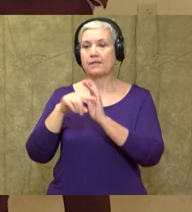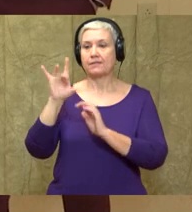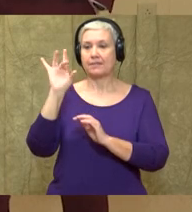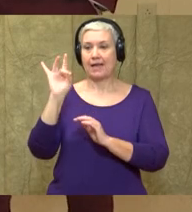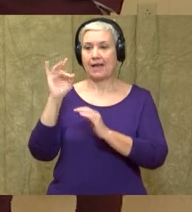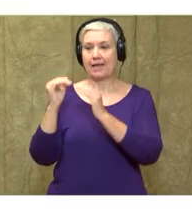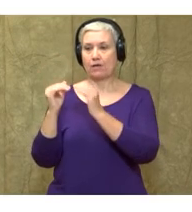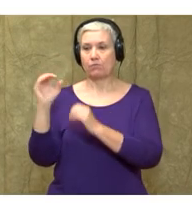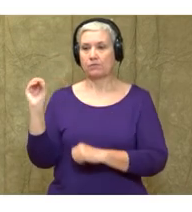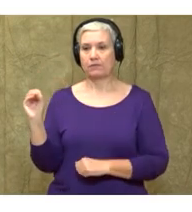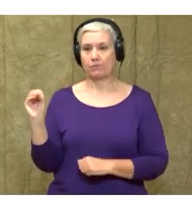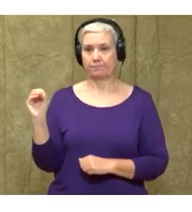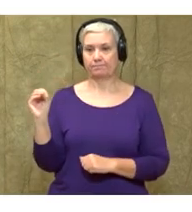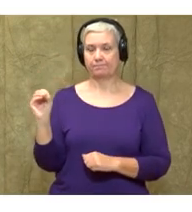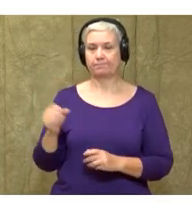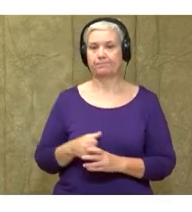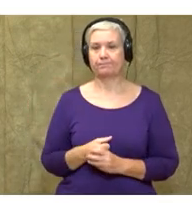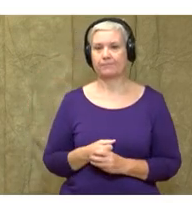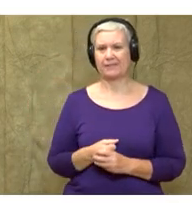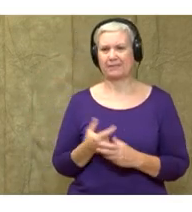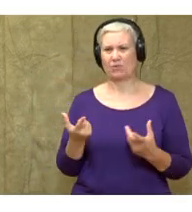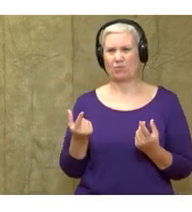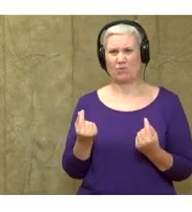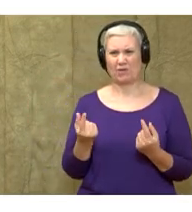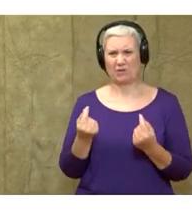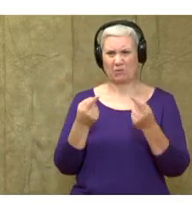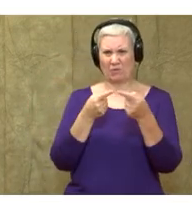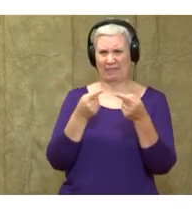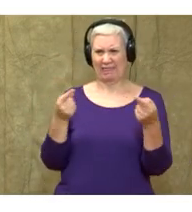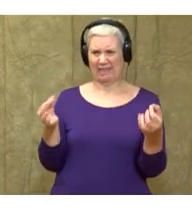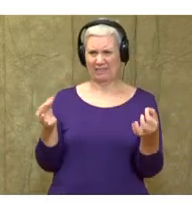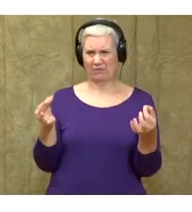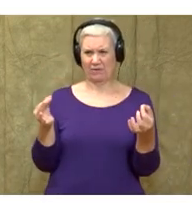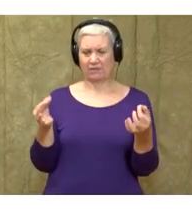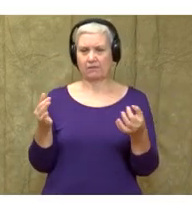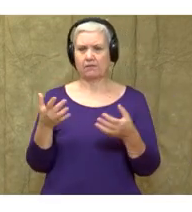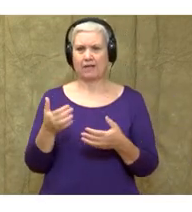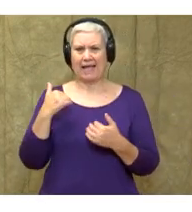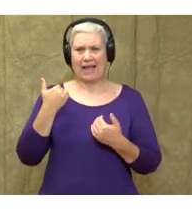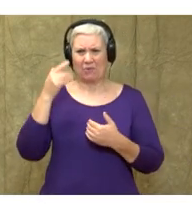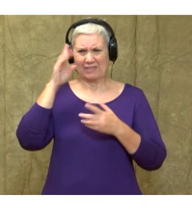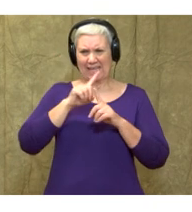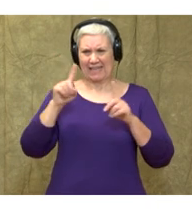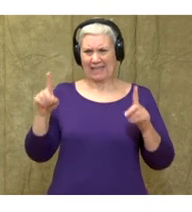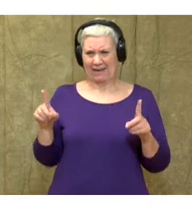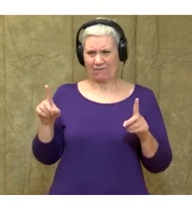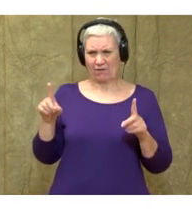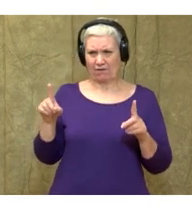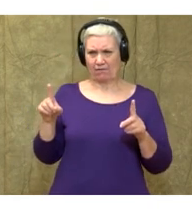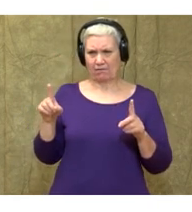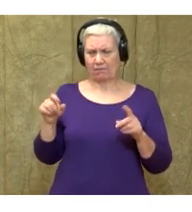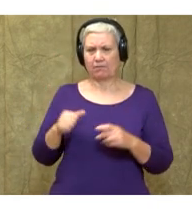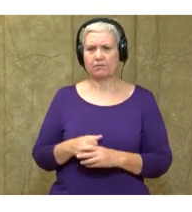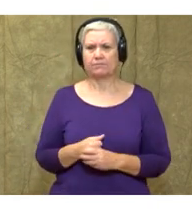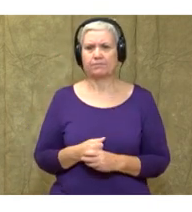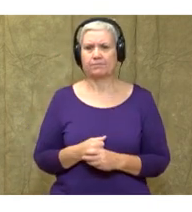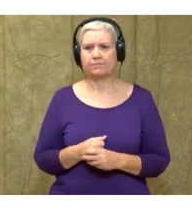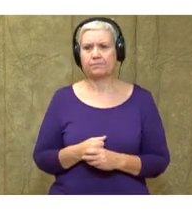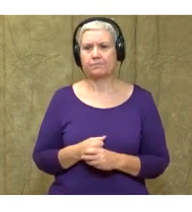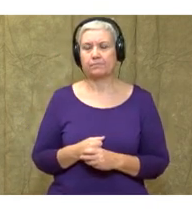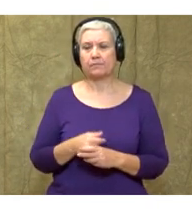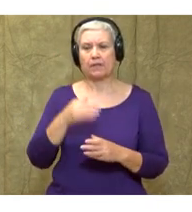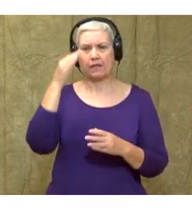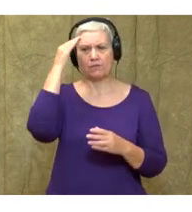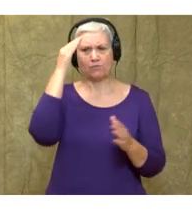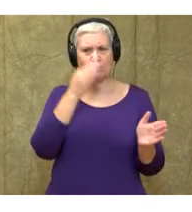0. So think about how this particular equation is different from the ones before, and is the strategy